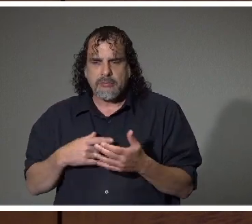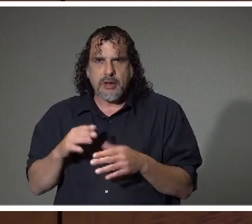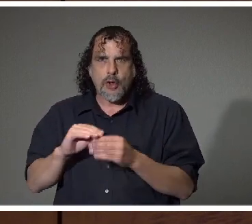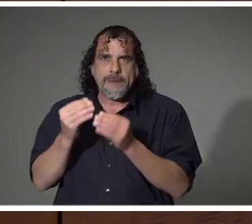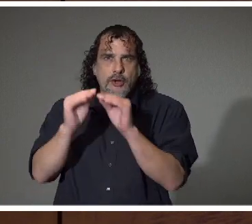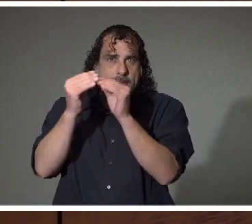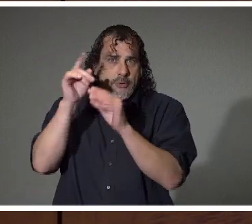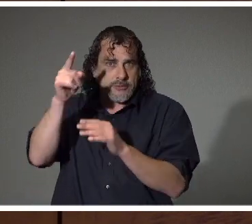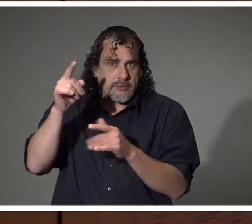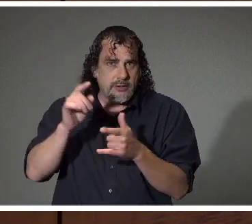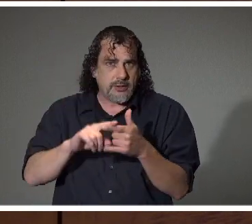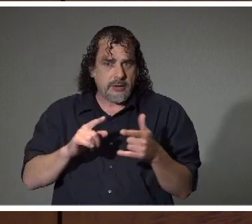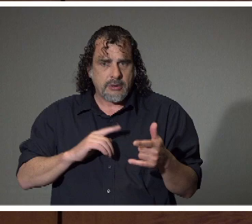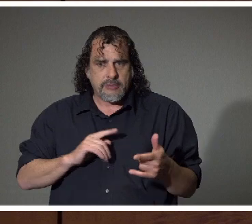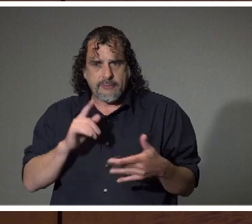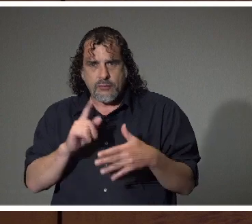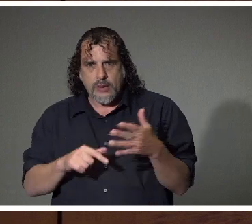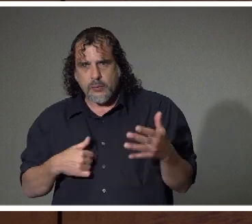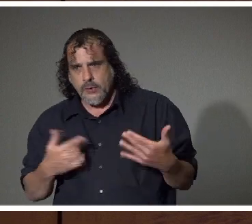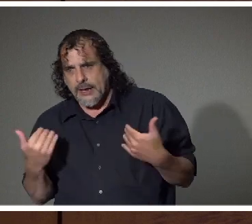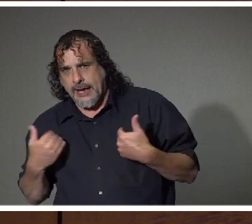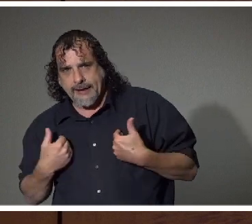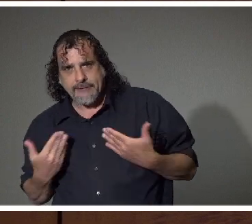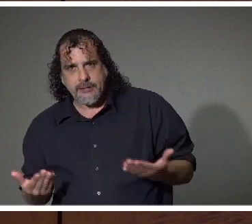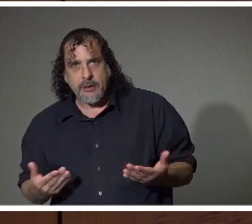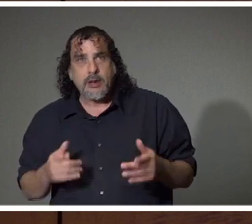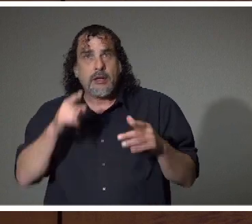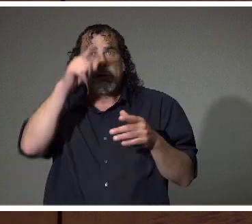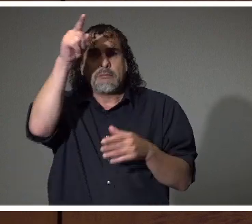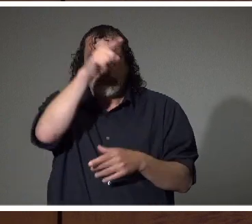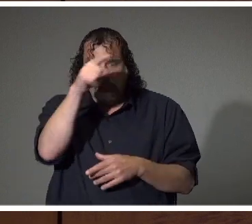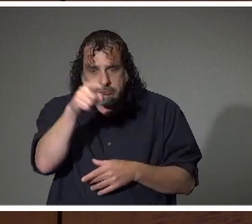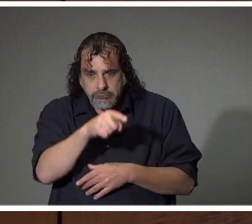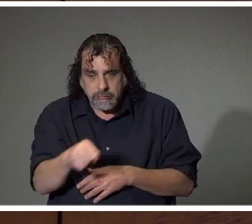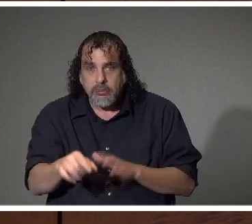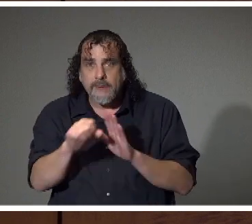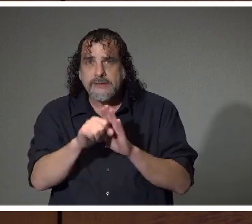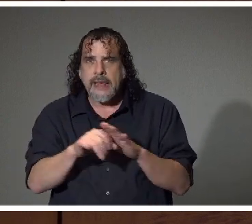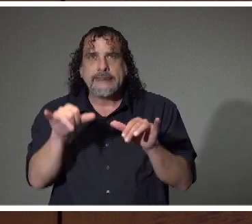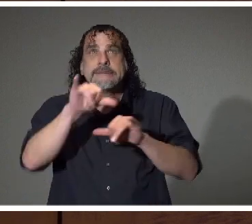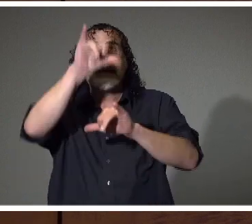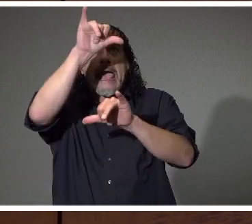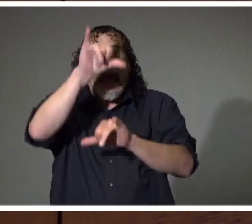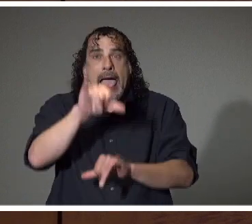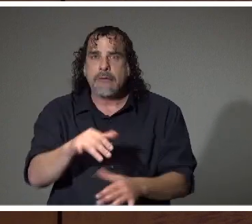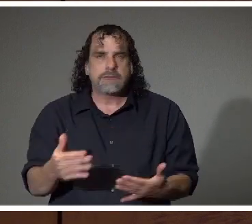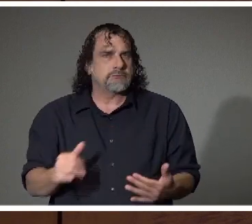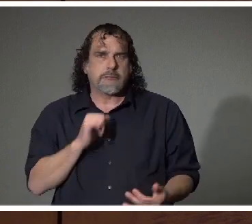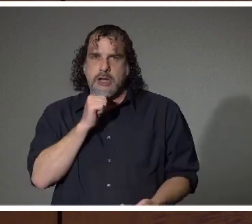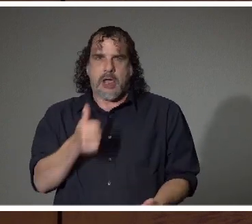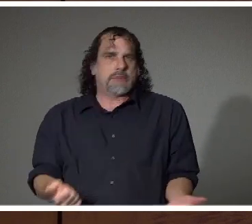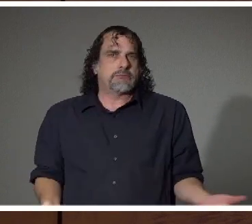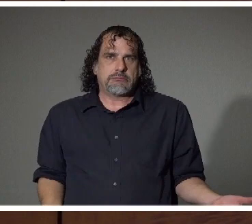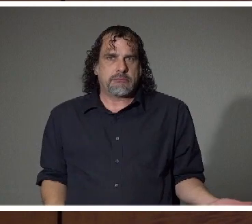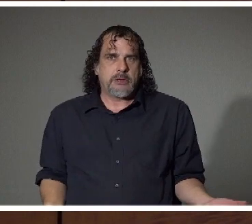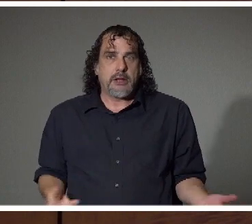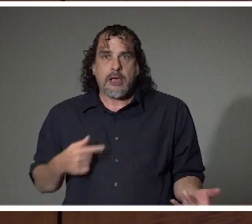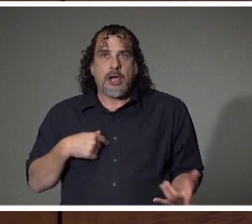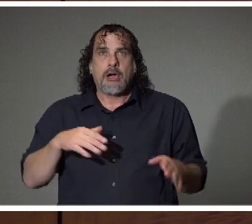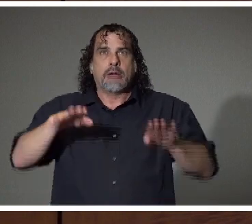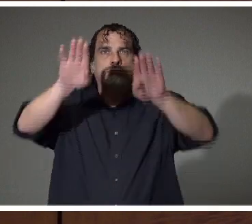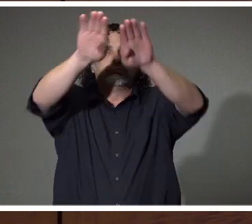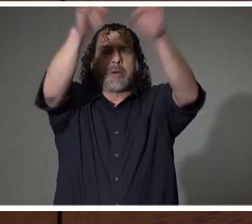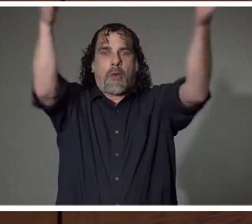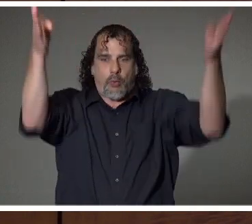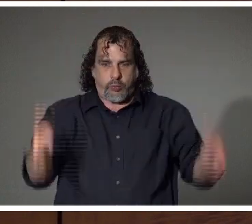It'll be based on our local realities. Every place may not be the same, but you know, I don't think anybody's talking about a blanket reopening back to